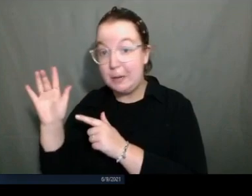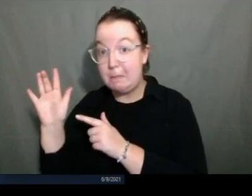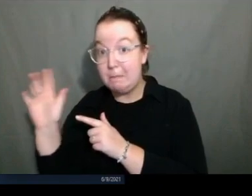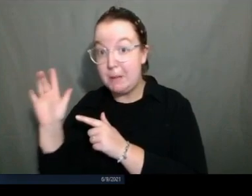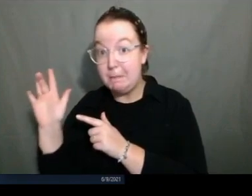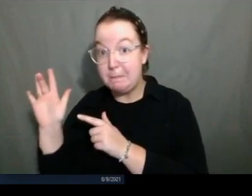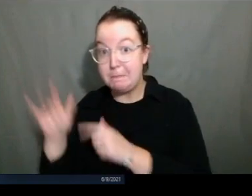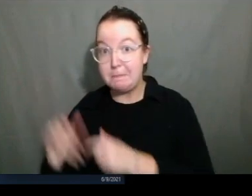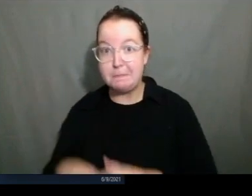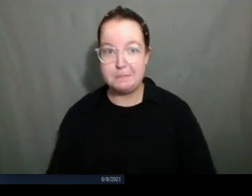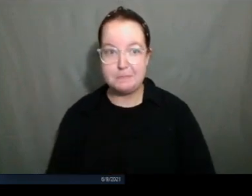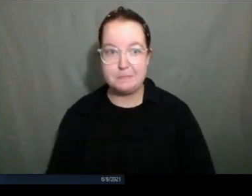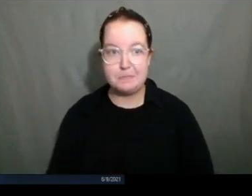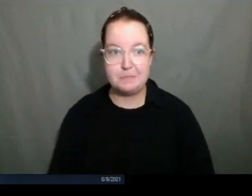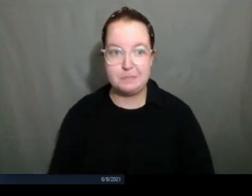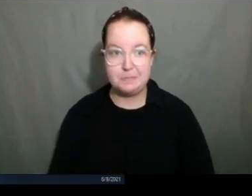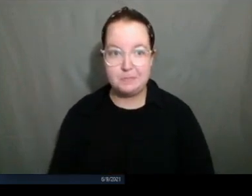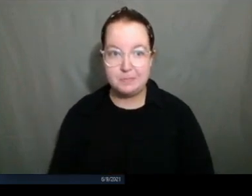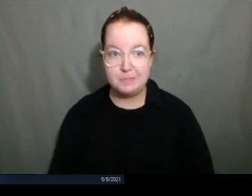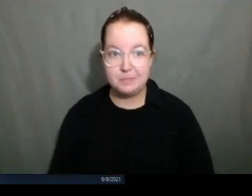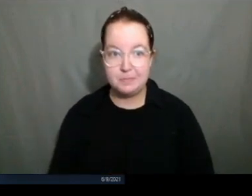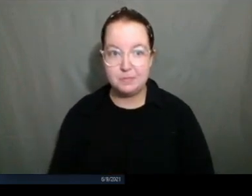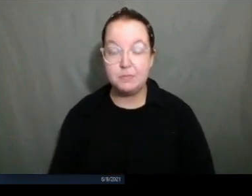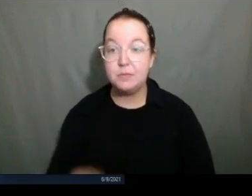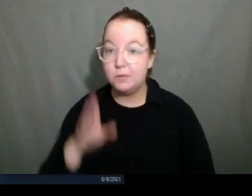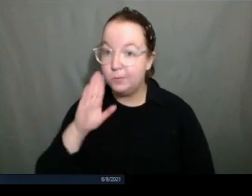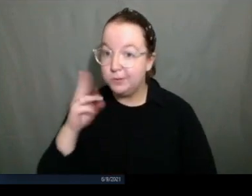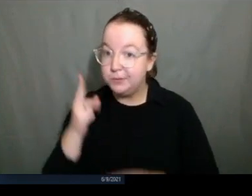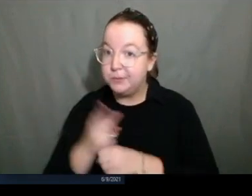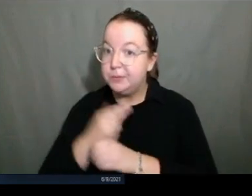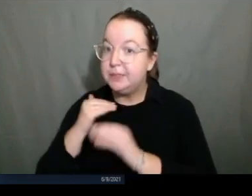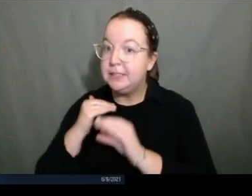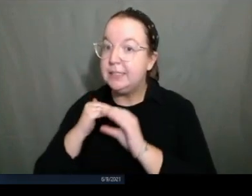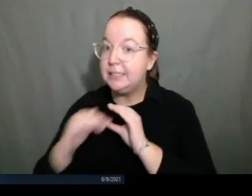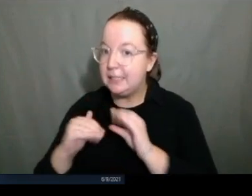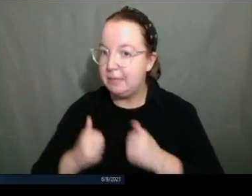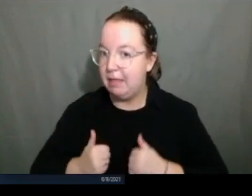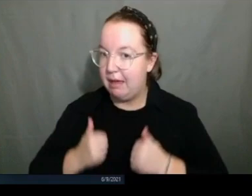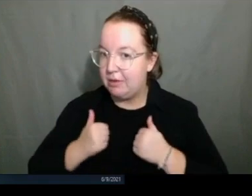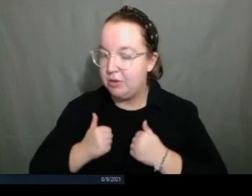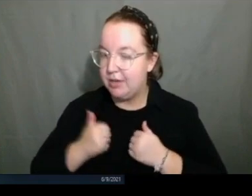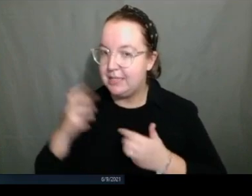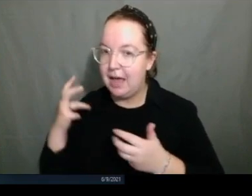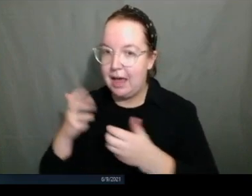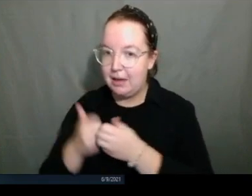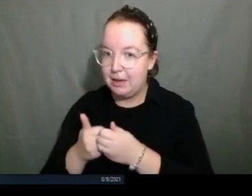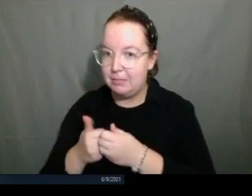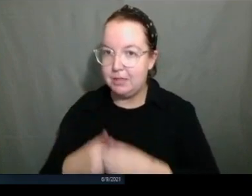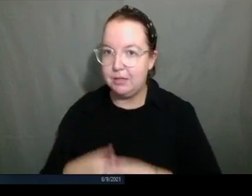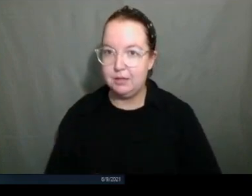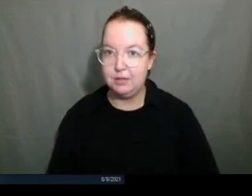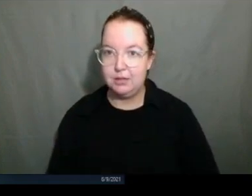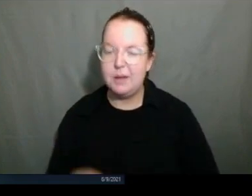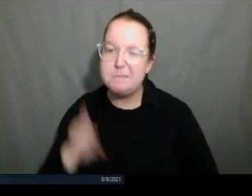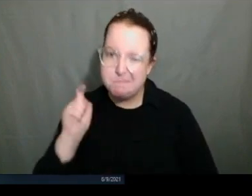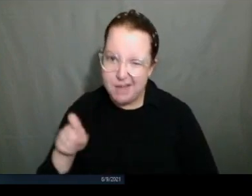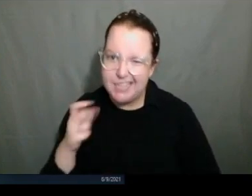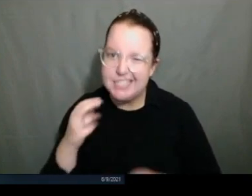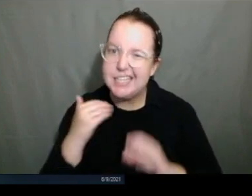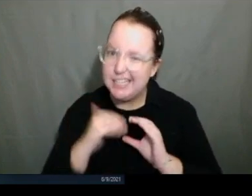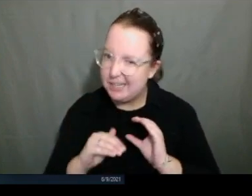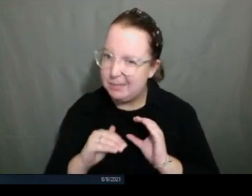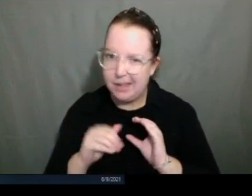Username, input an email address, and click Update Username. It does have to be an email